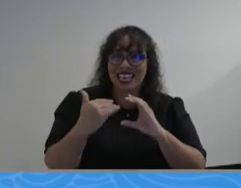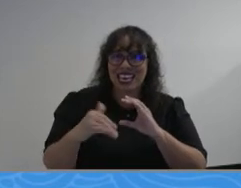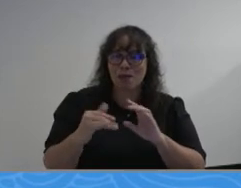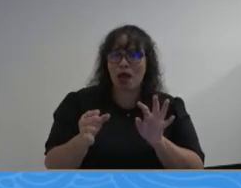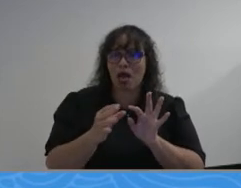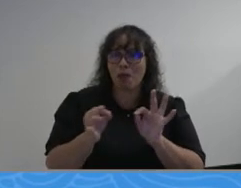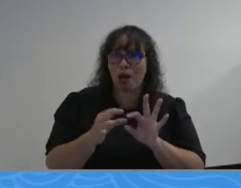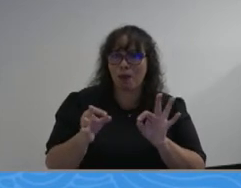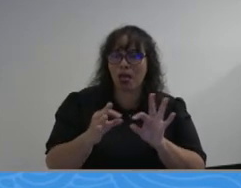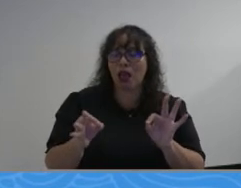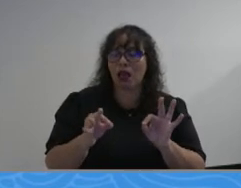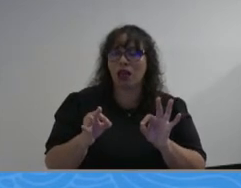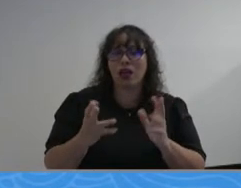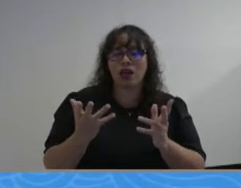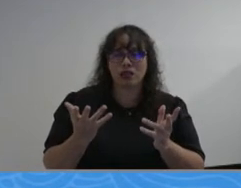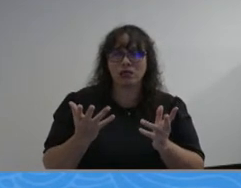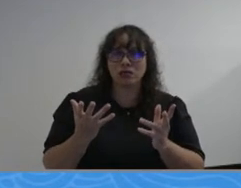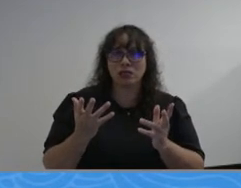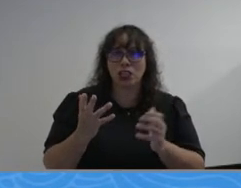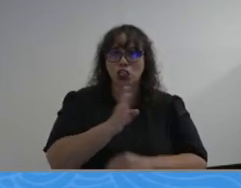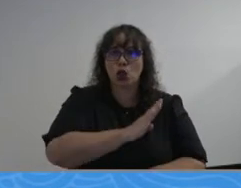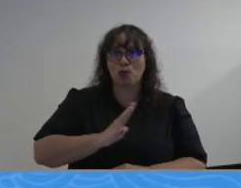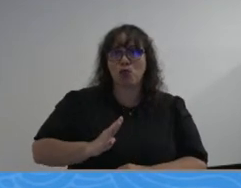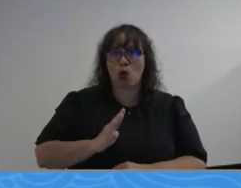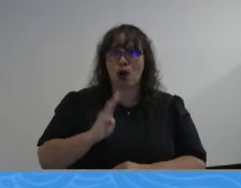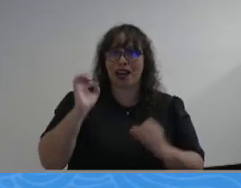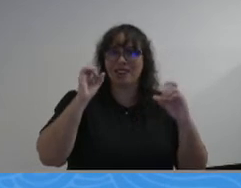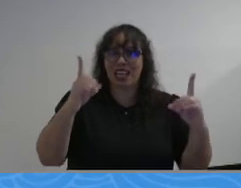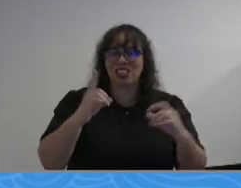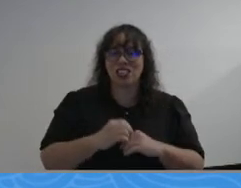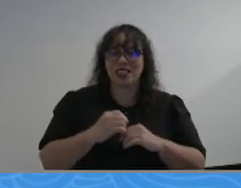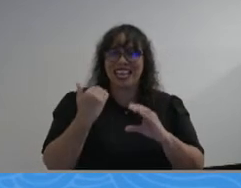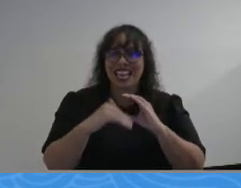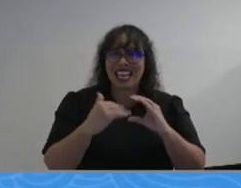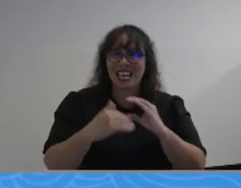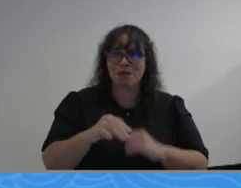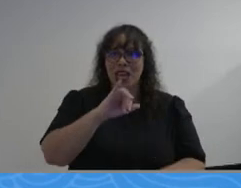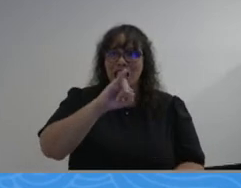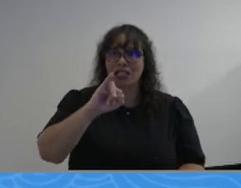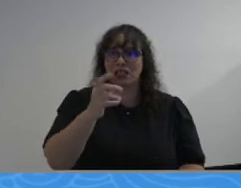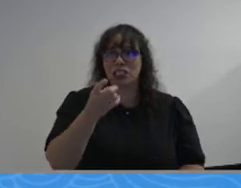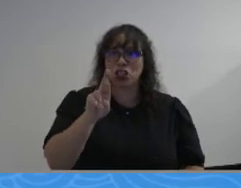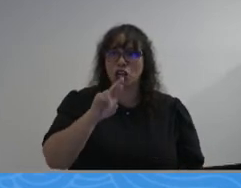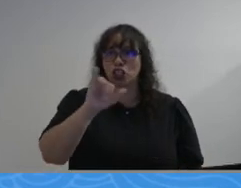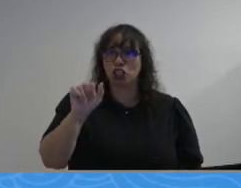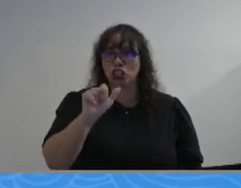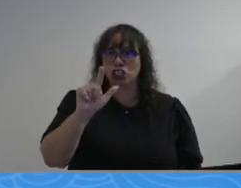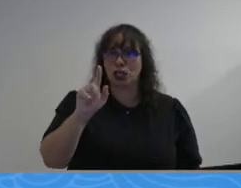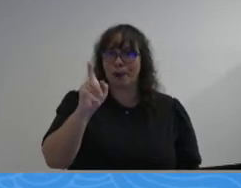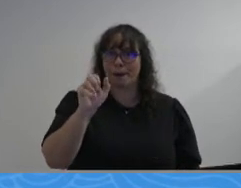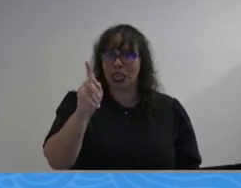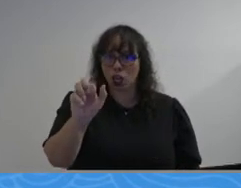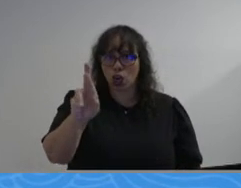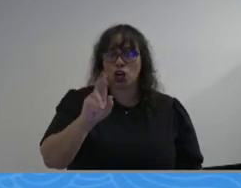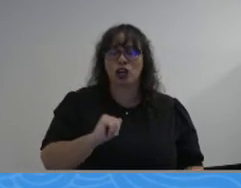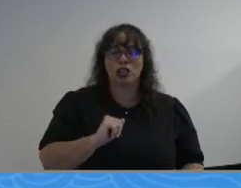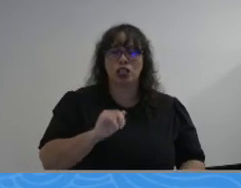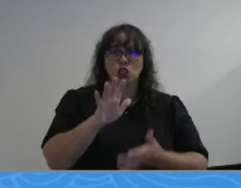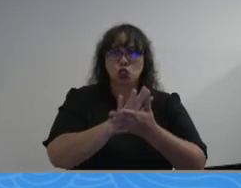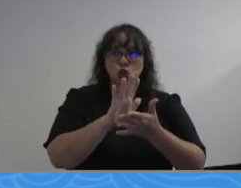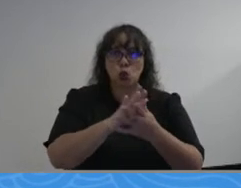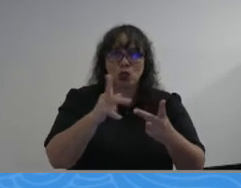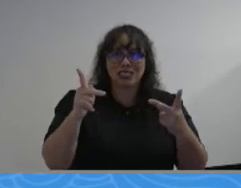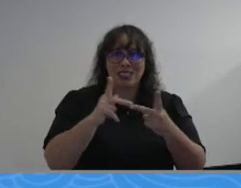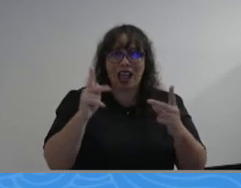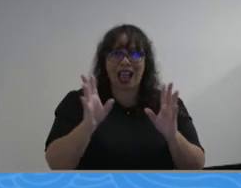to the Board of Ed. Email Superintendent Dr. Jill Baker. Attend your local PTAs, your school site councils, your affinity group, their